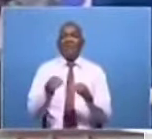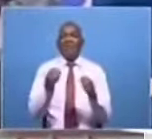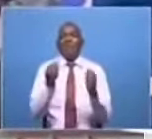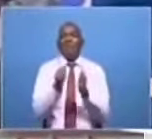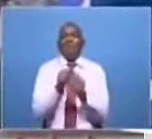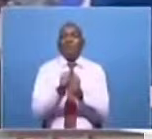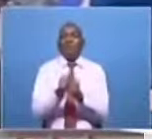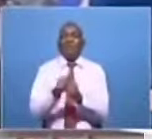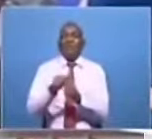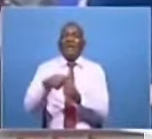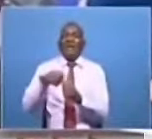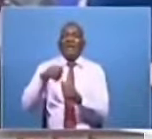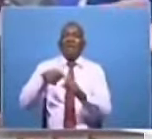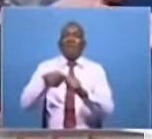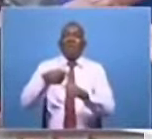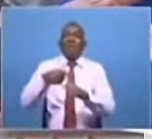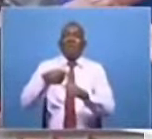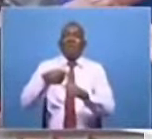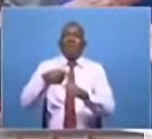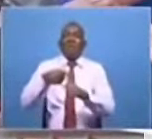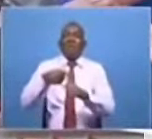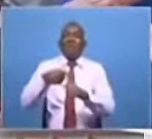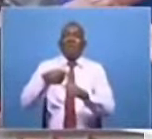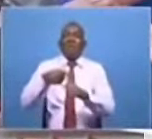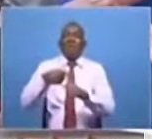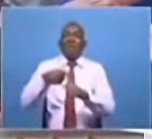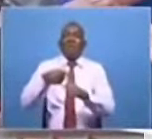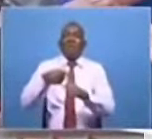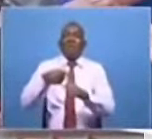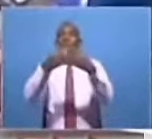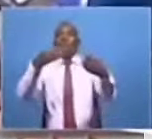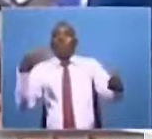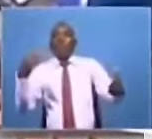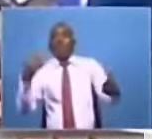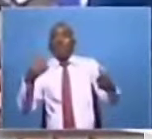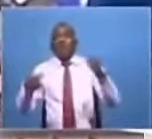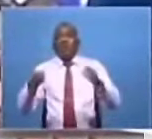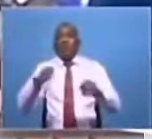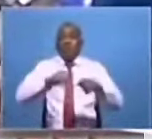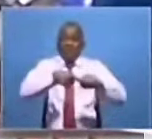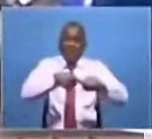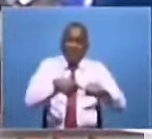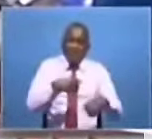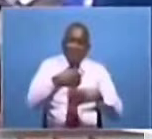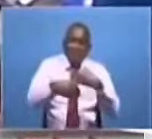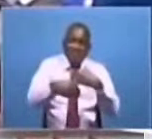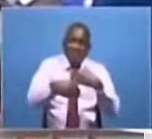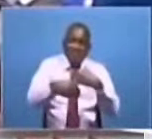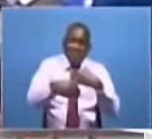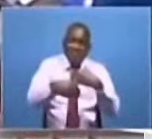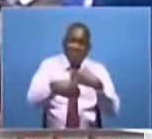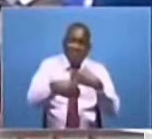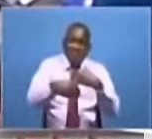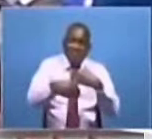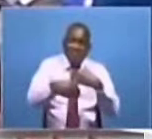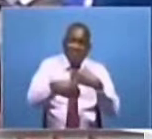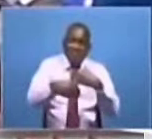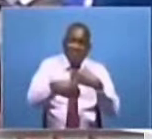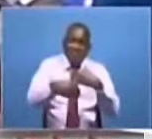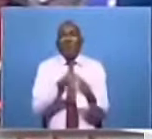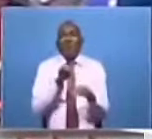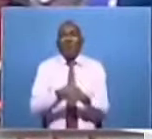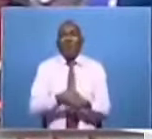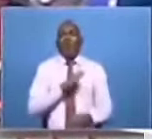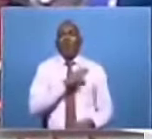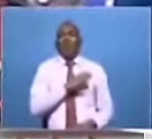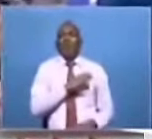of interlocutory proceedings that were before the trial itself, they have no bearing on the